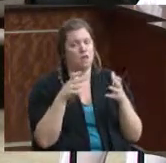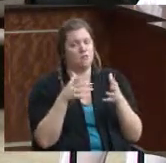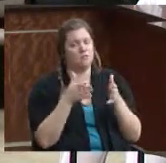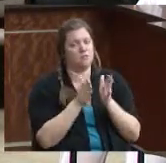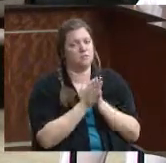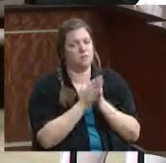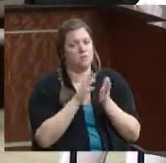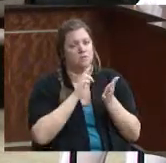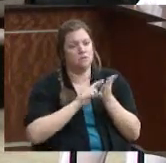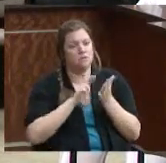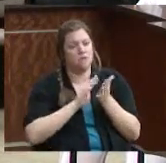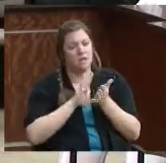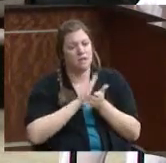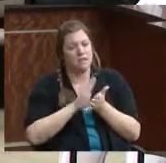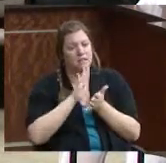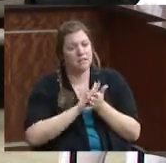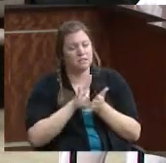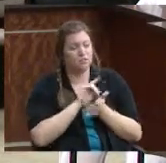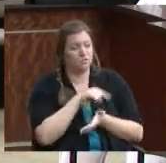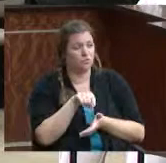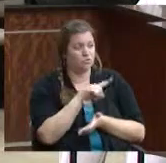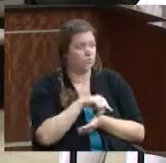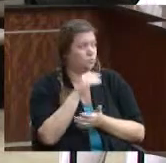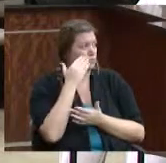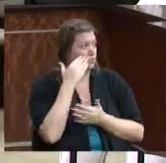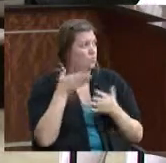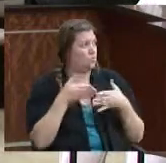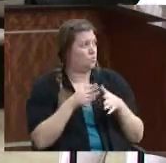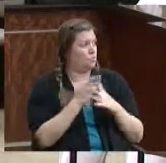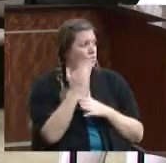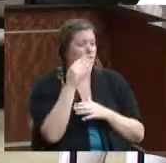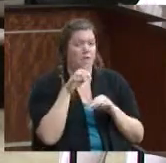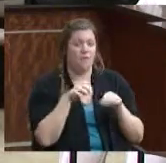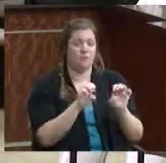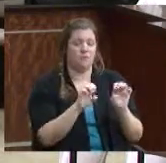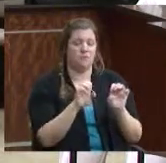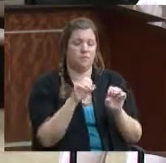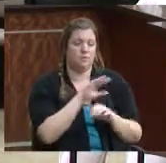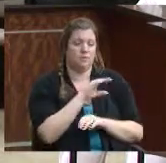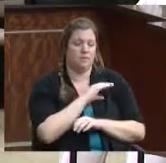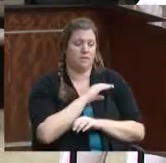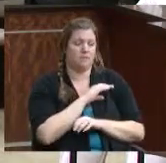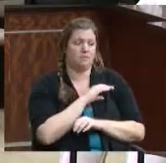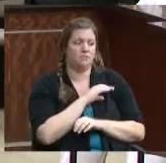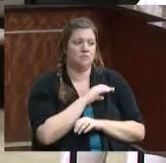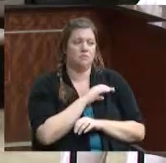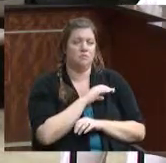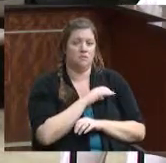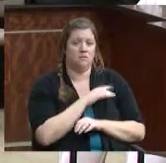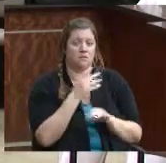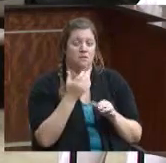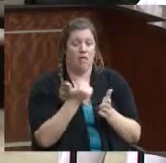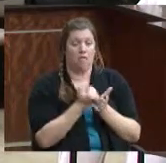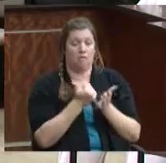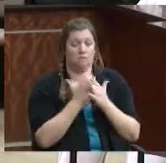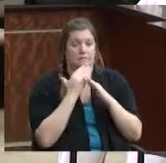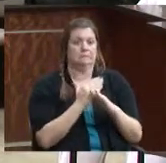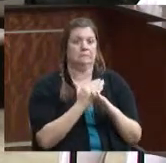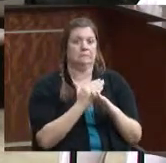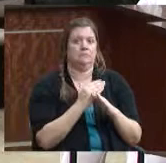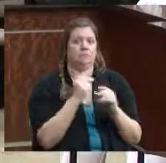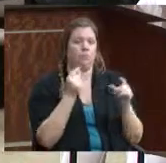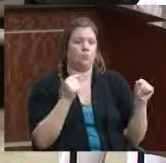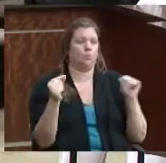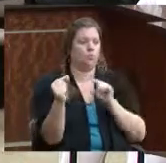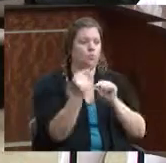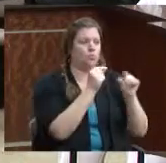So just so you know, through the efforts of the police department, we did bring it to a pretty quick halt. I think the word got around